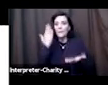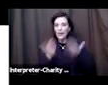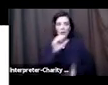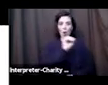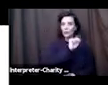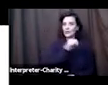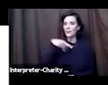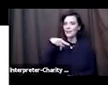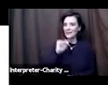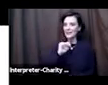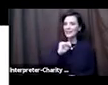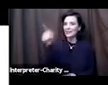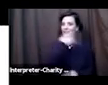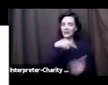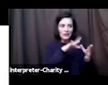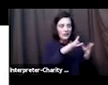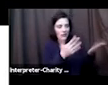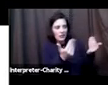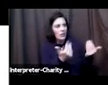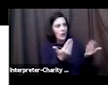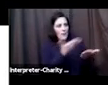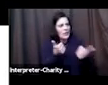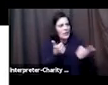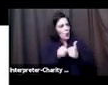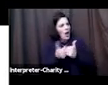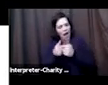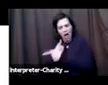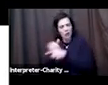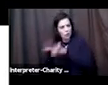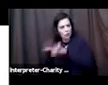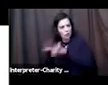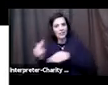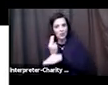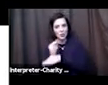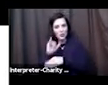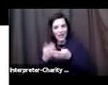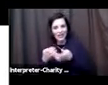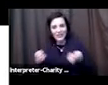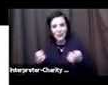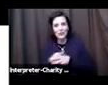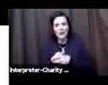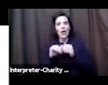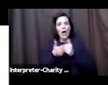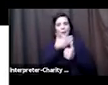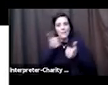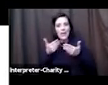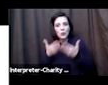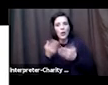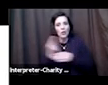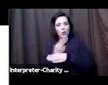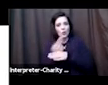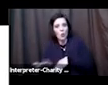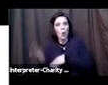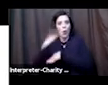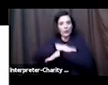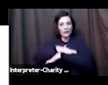and the PT to figure out the best way to access their device and the best way to incorporate it into their day, and from